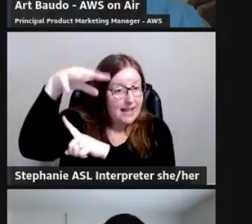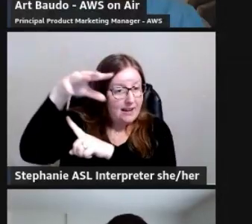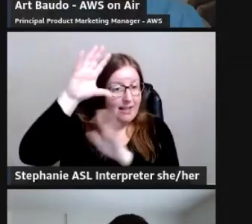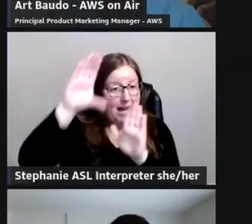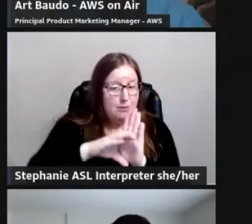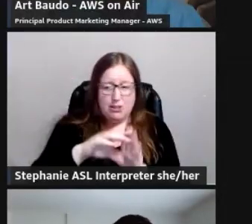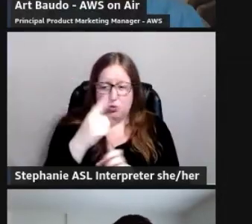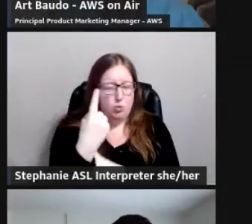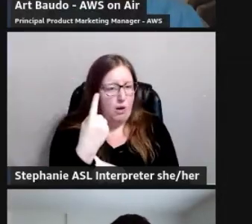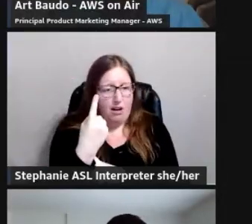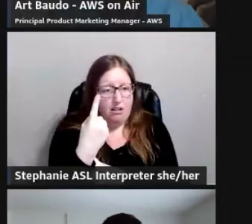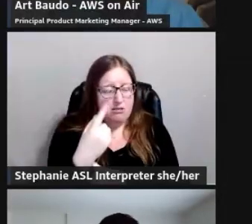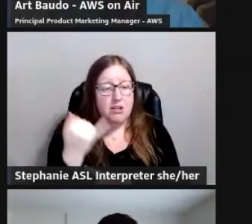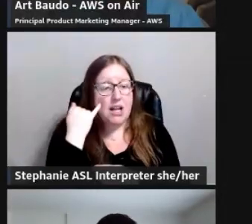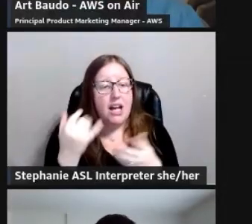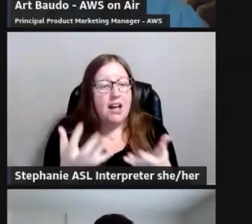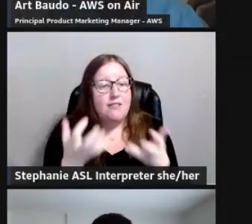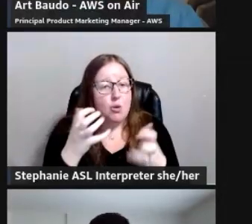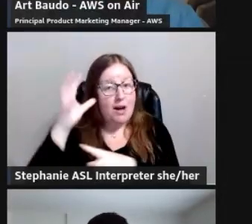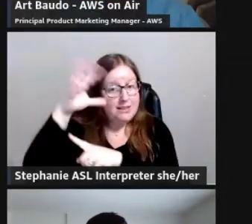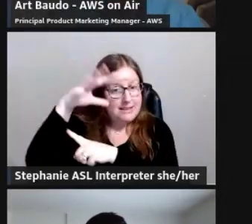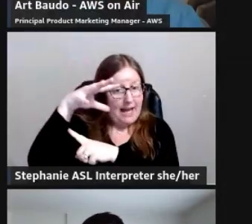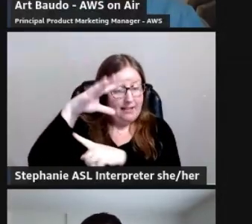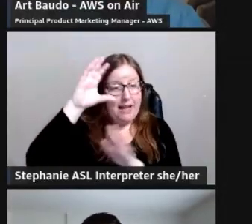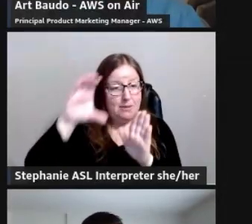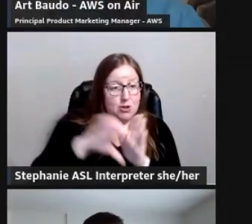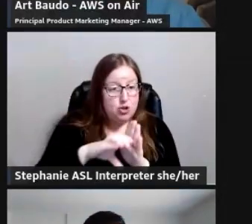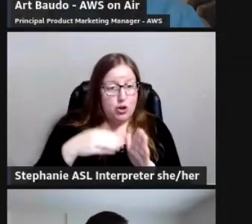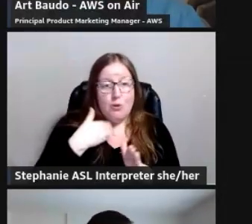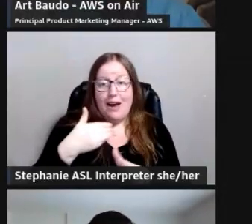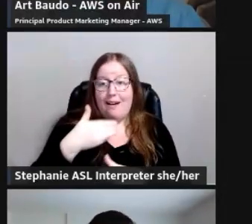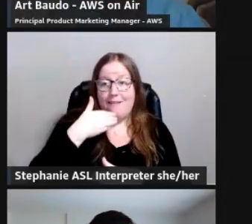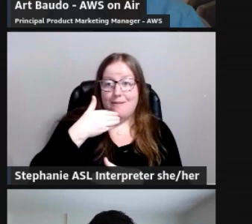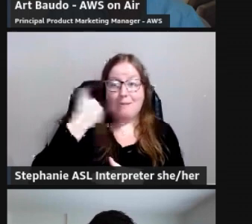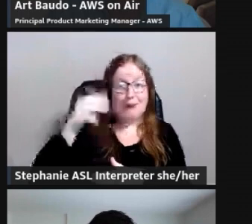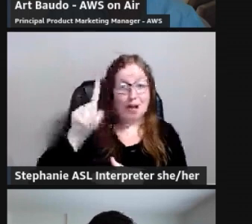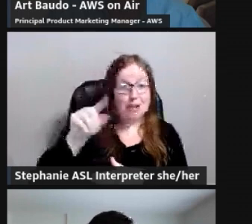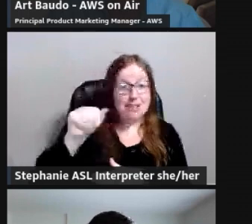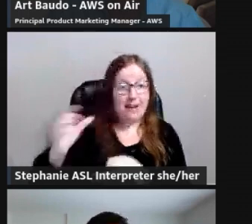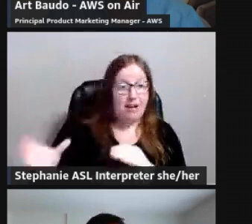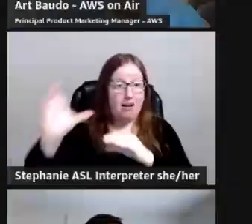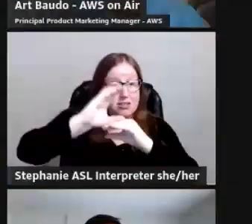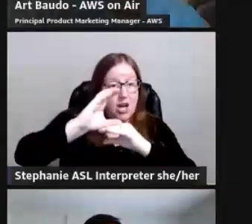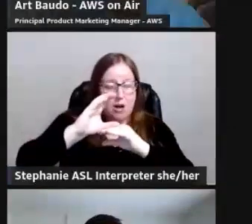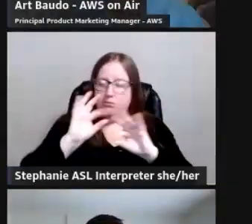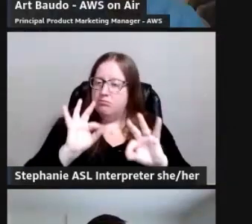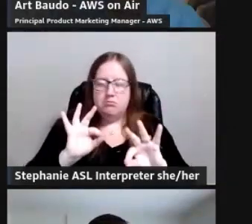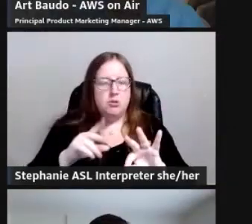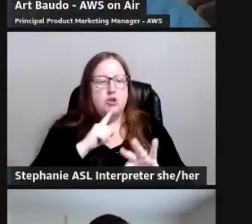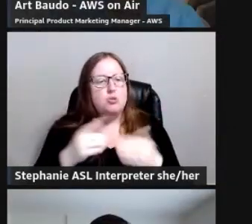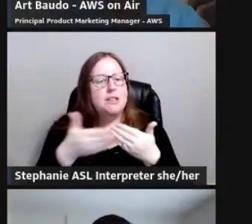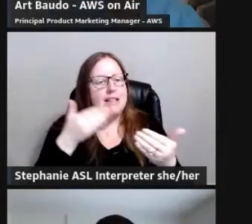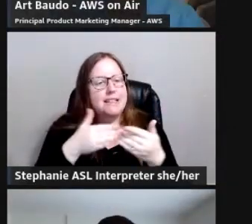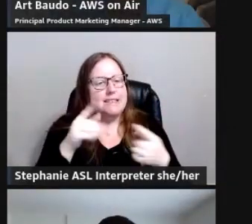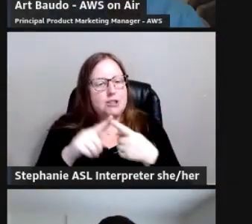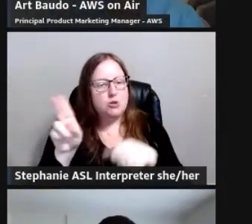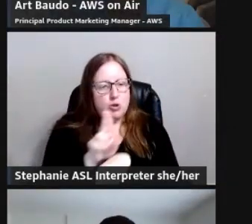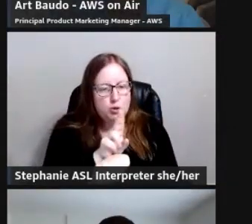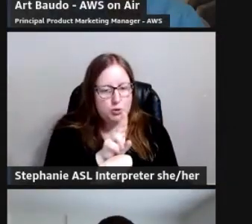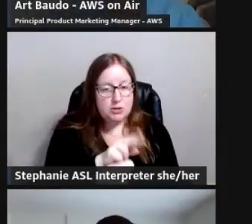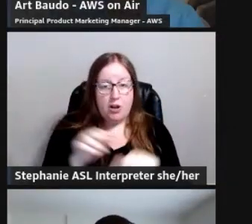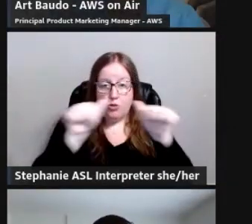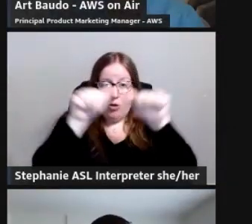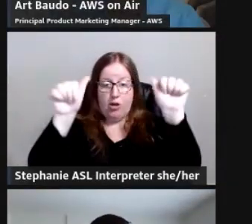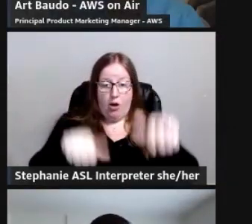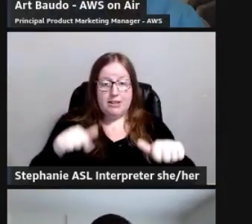But now if you want to put satellite imagery and add weather data on top of that, it's again fairly straightforward to do it. So the architecture that